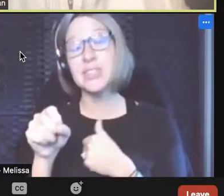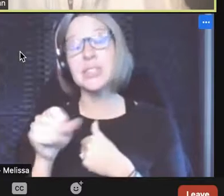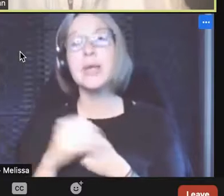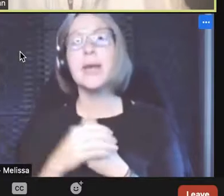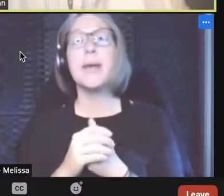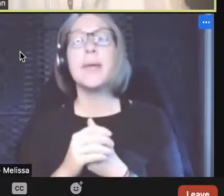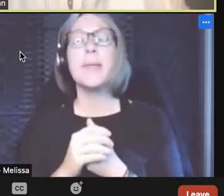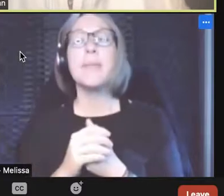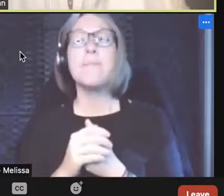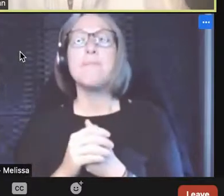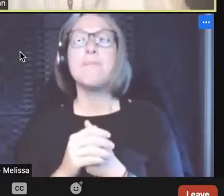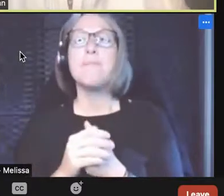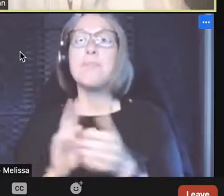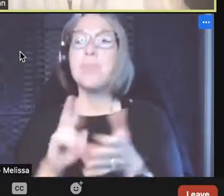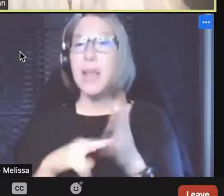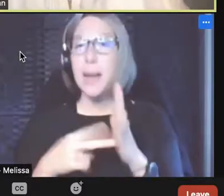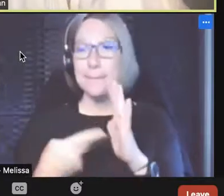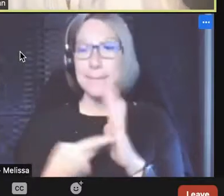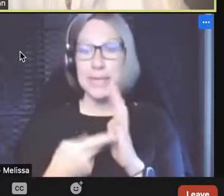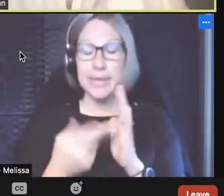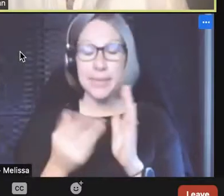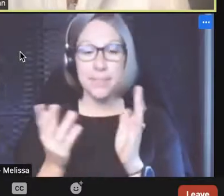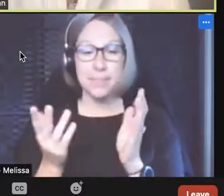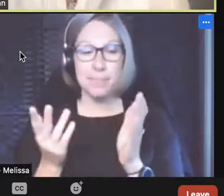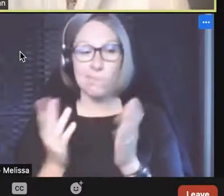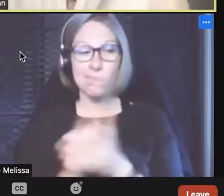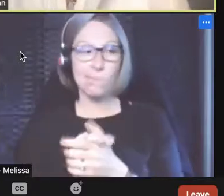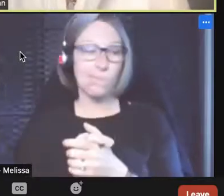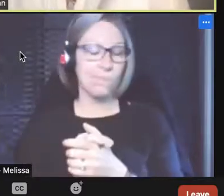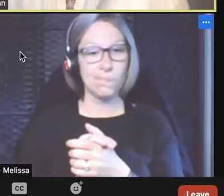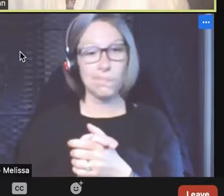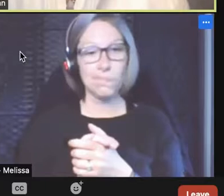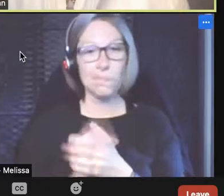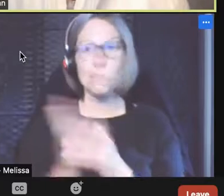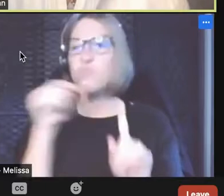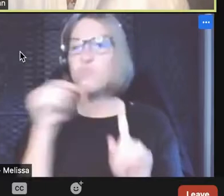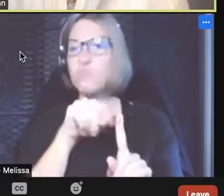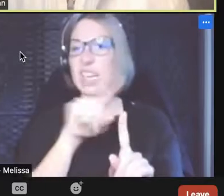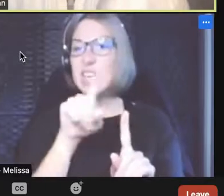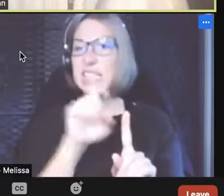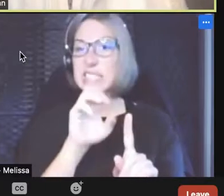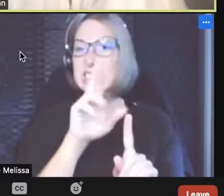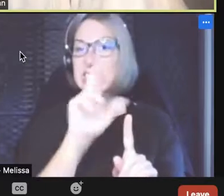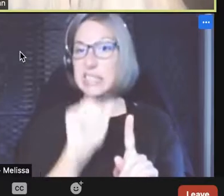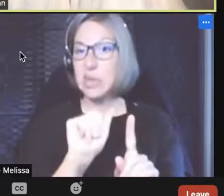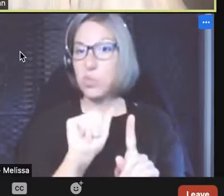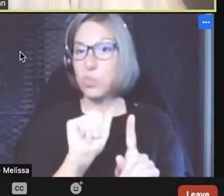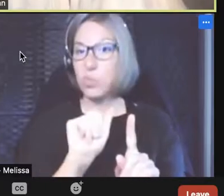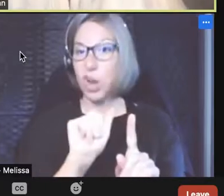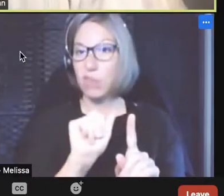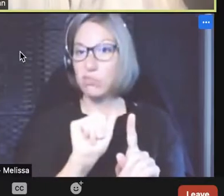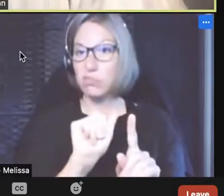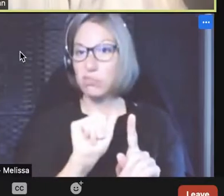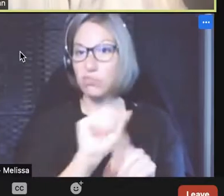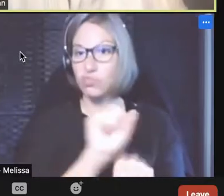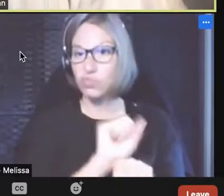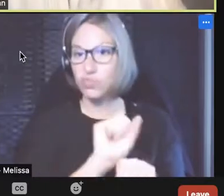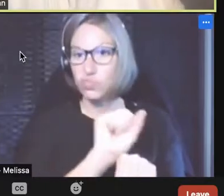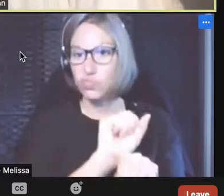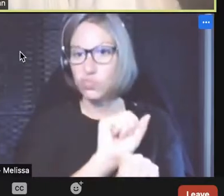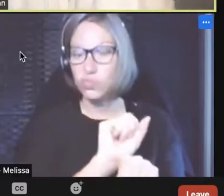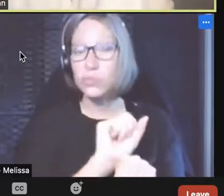would do something like it. So I would do, let's say it's back to that zebra task, okay? You can